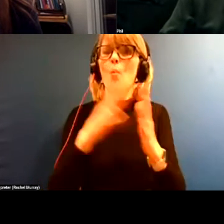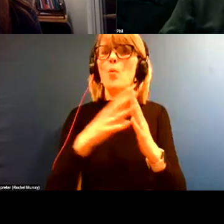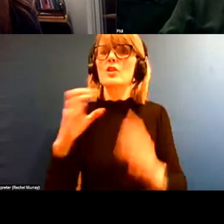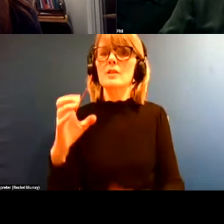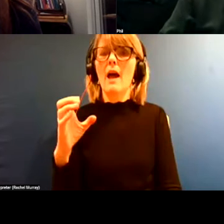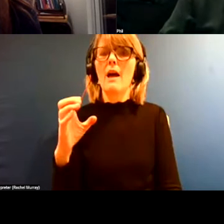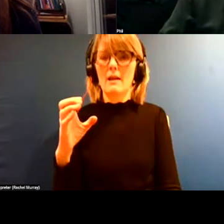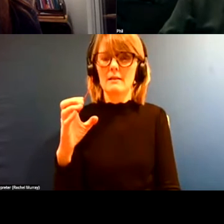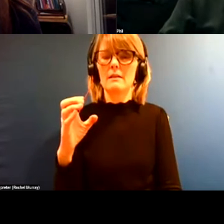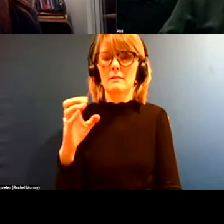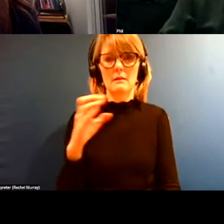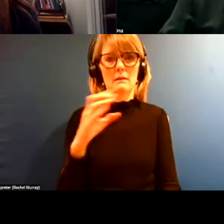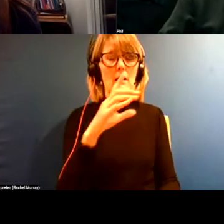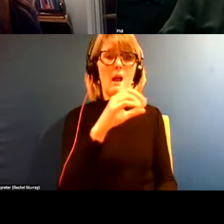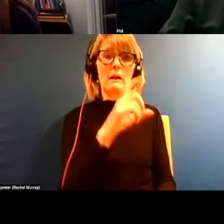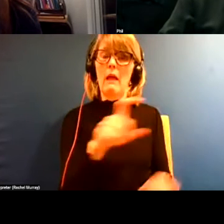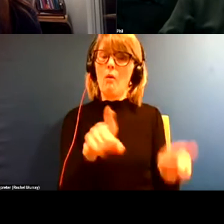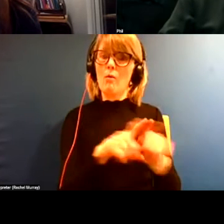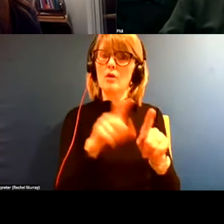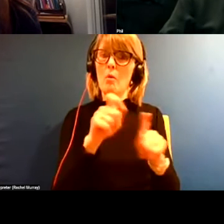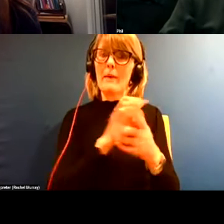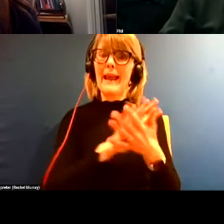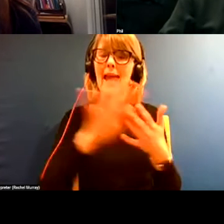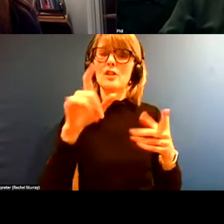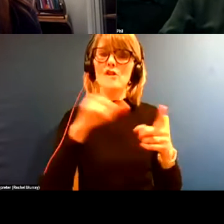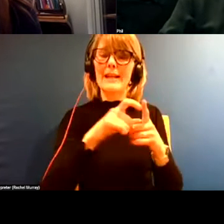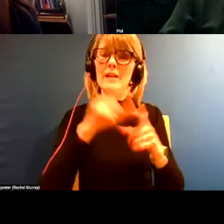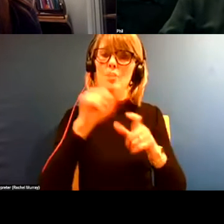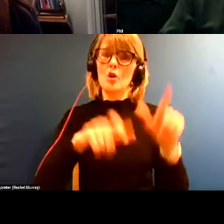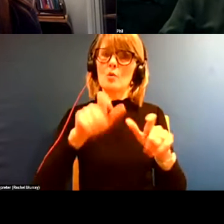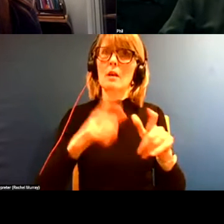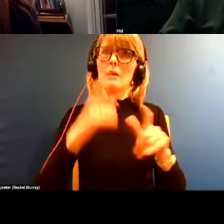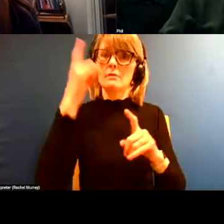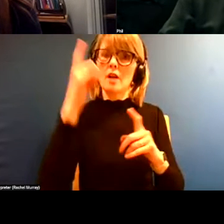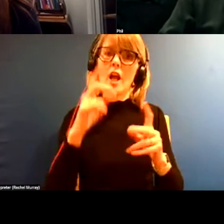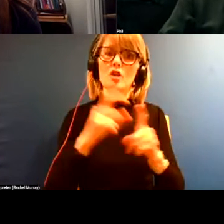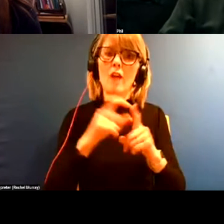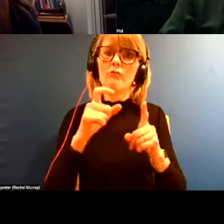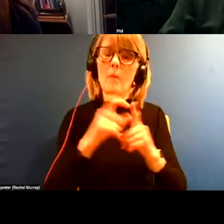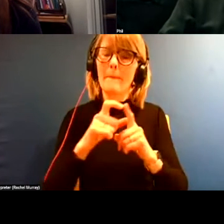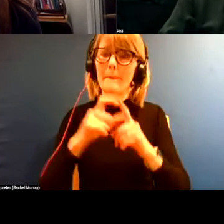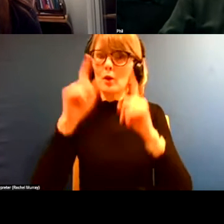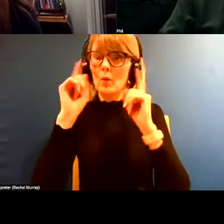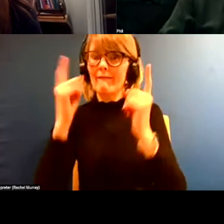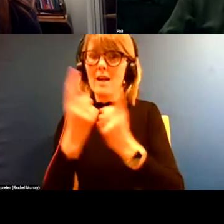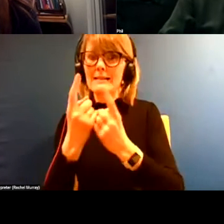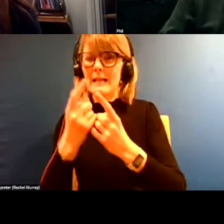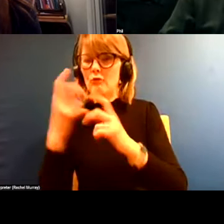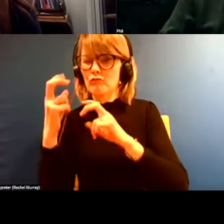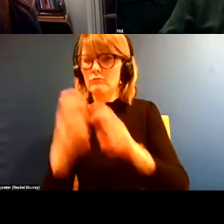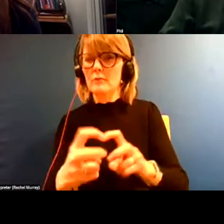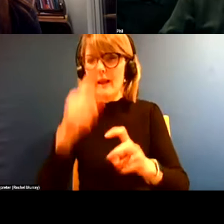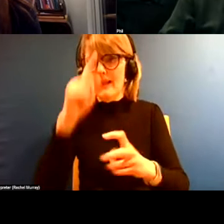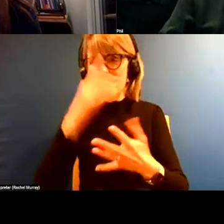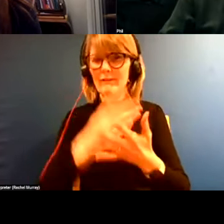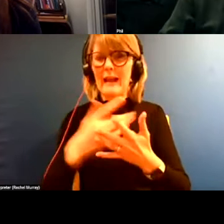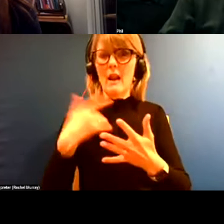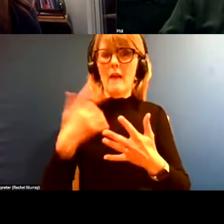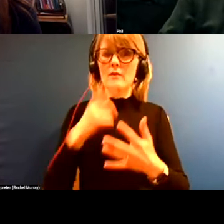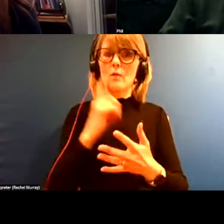Claire is also a PhD student at Durham University, where she is researching the faith lives of women in the